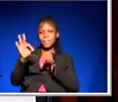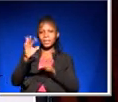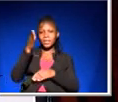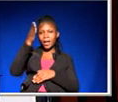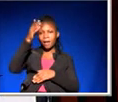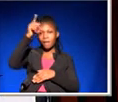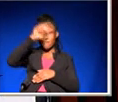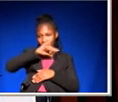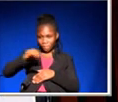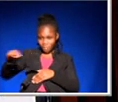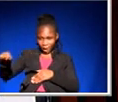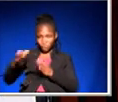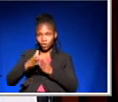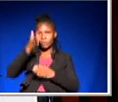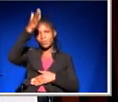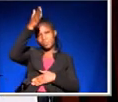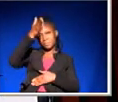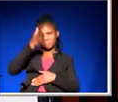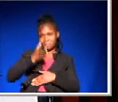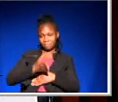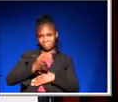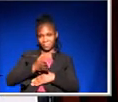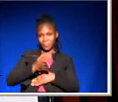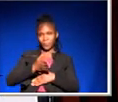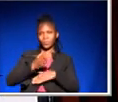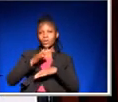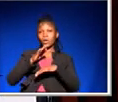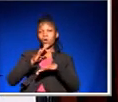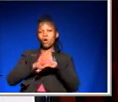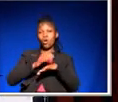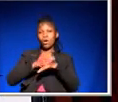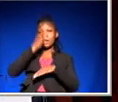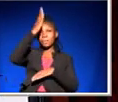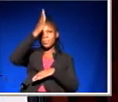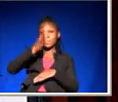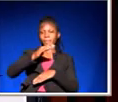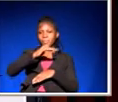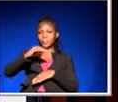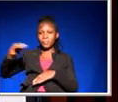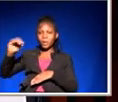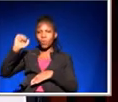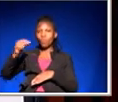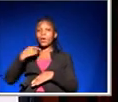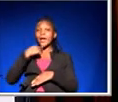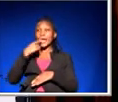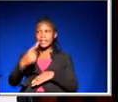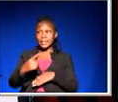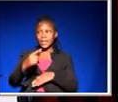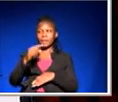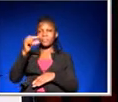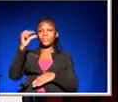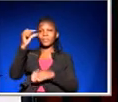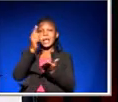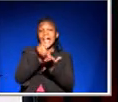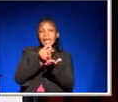the horizontal distance. In the Cartesian plane, we can say the gradient is change in